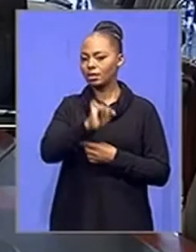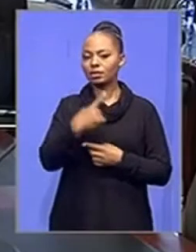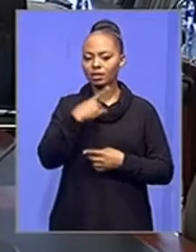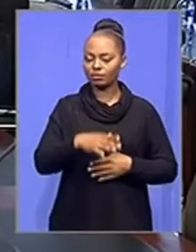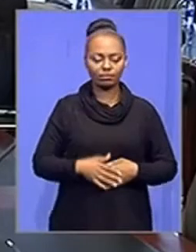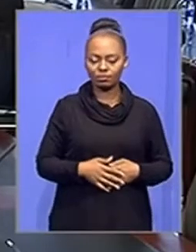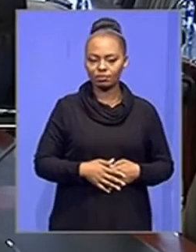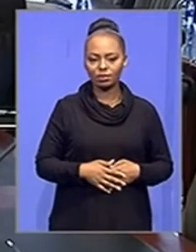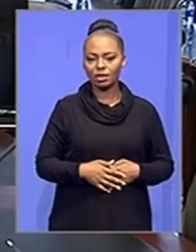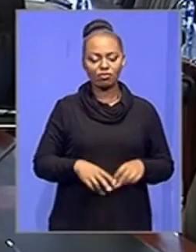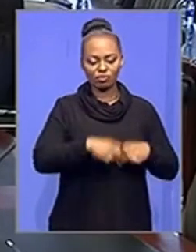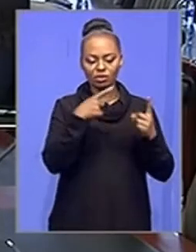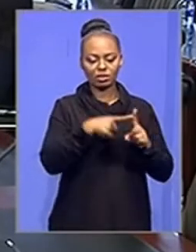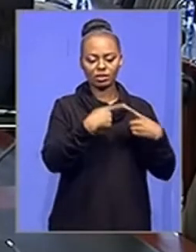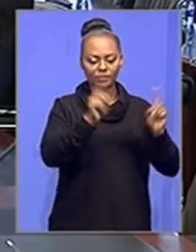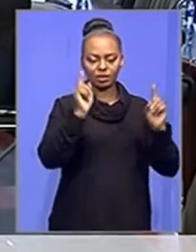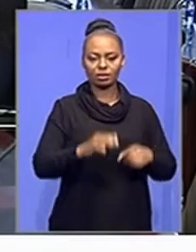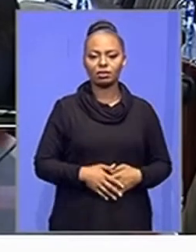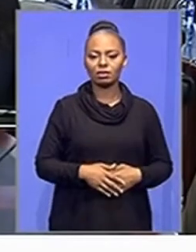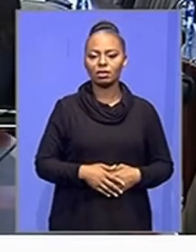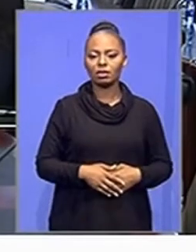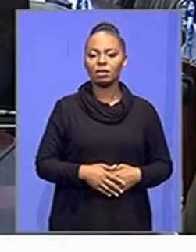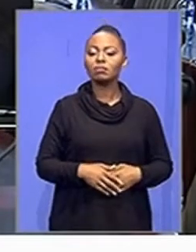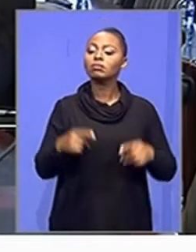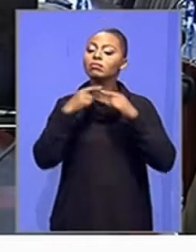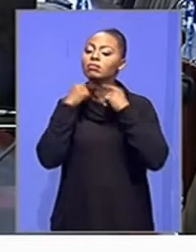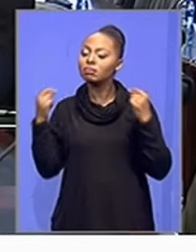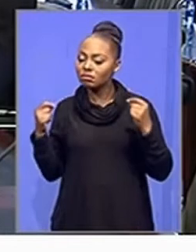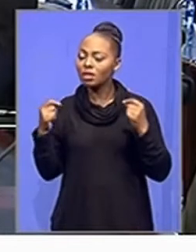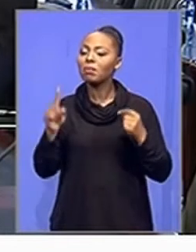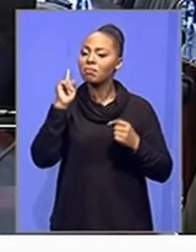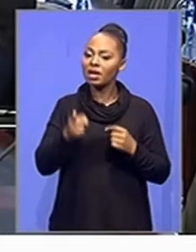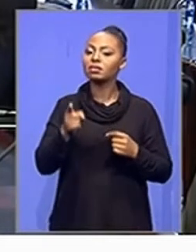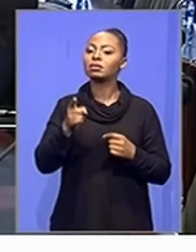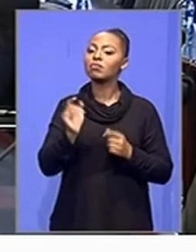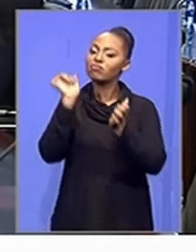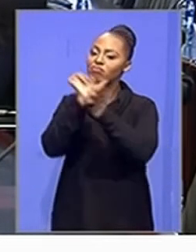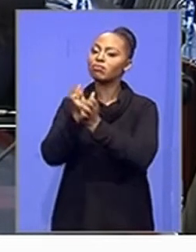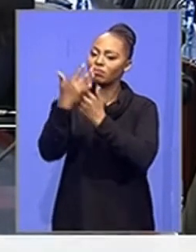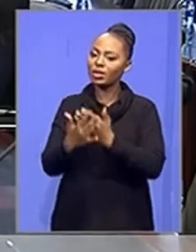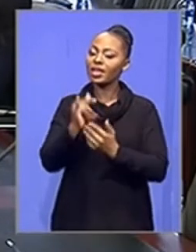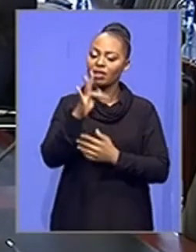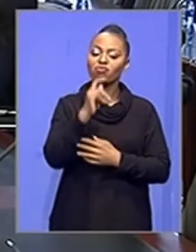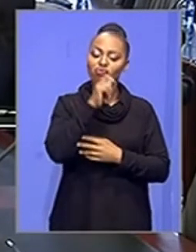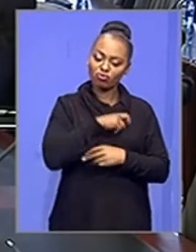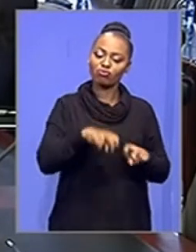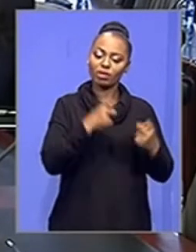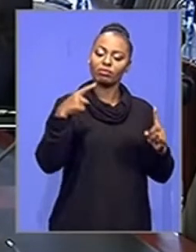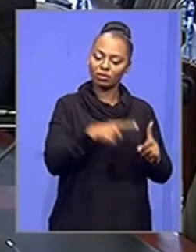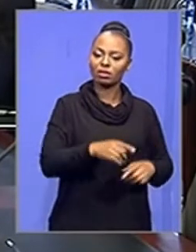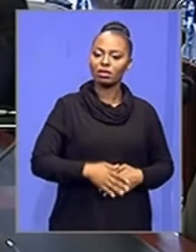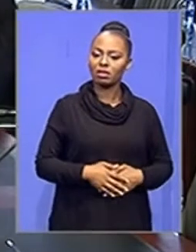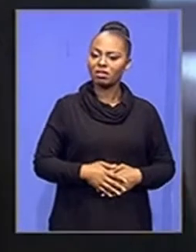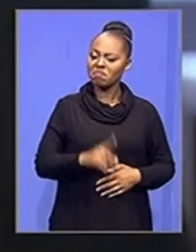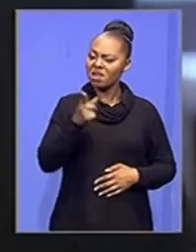Archbishop was supposed to be behind the bus if there were proven things. So we have to keep quiet. I will never